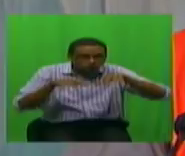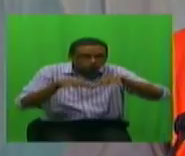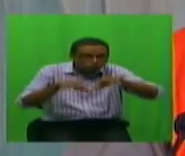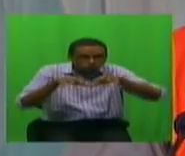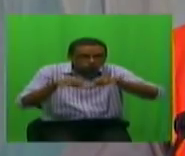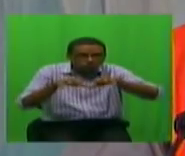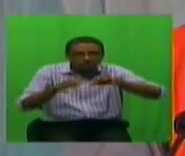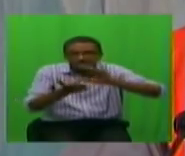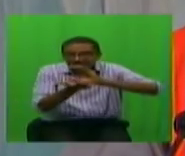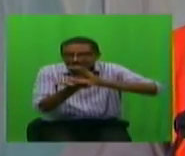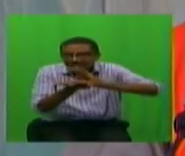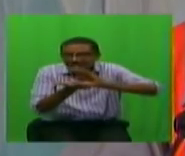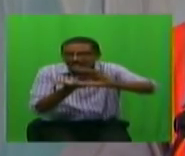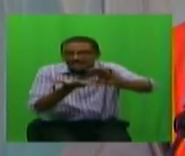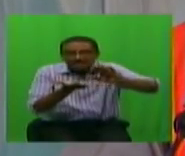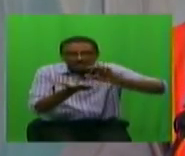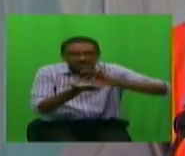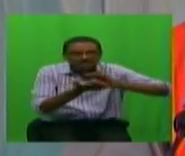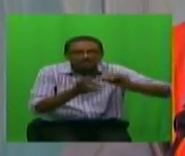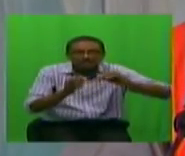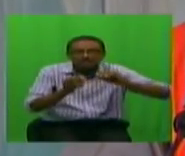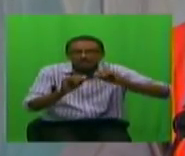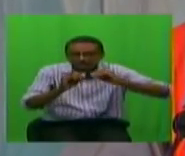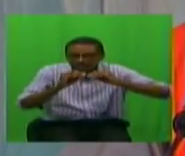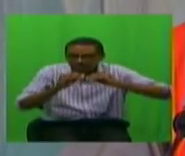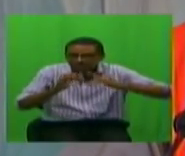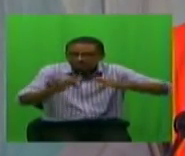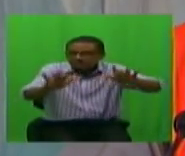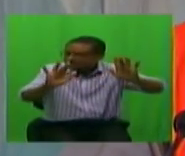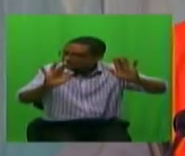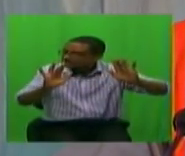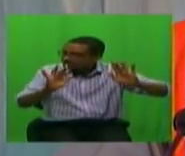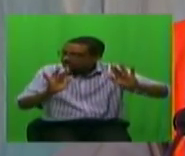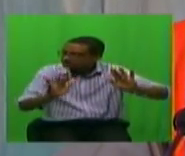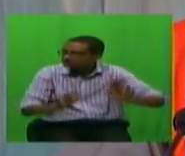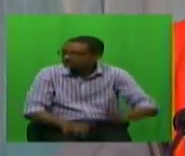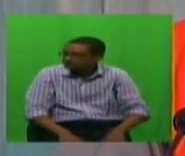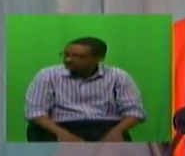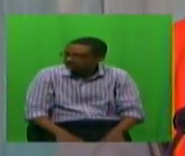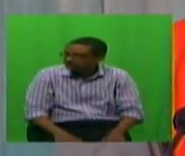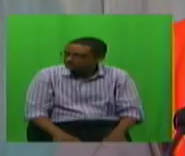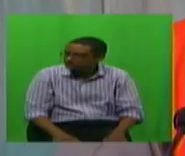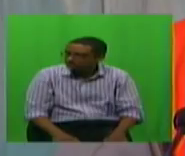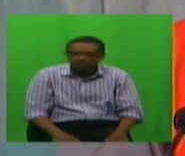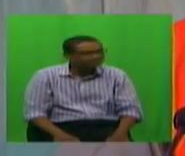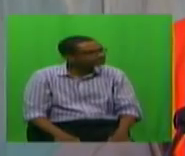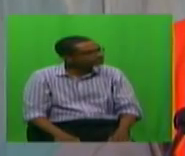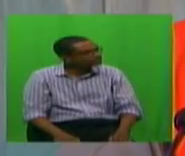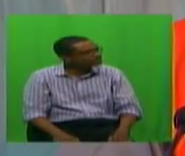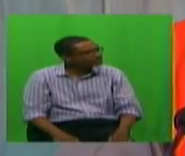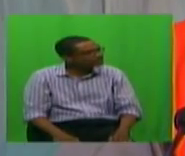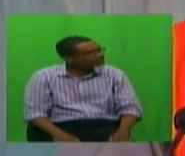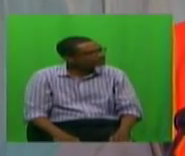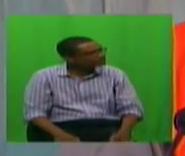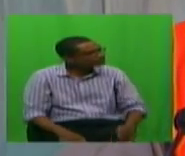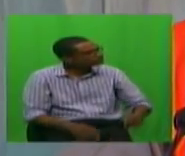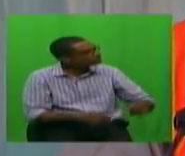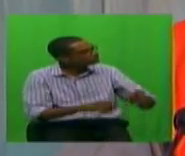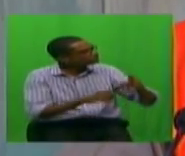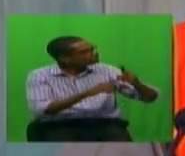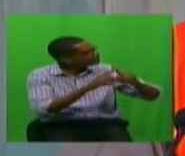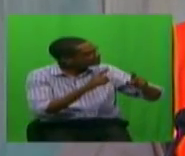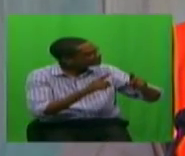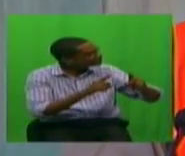were blocked, that would not have happened. But in terms of the country's drainage system, should it be relooked? I mean, it has to